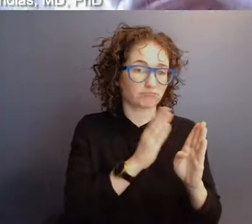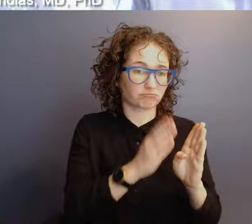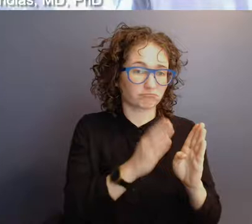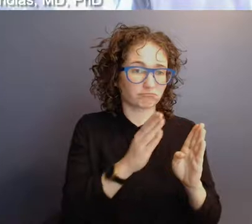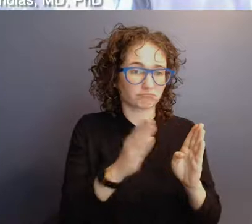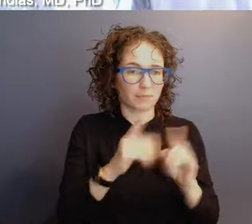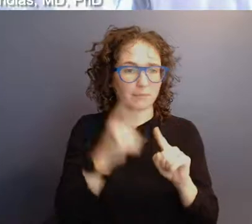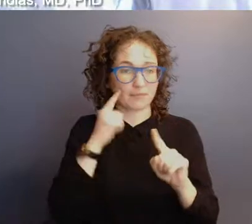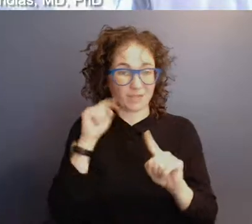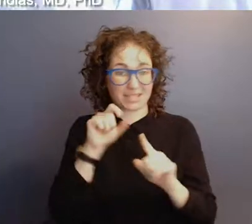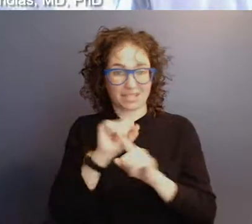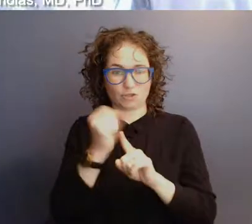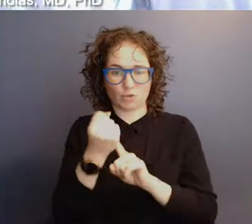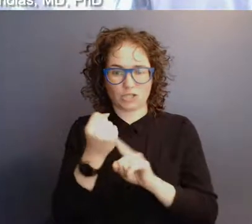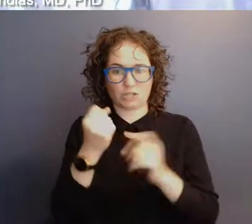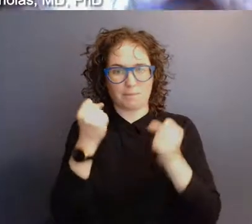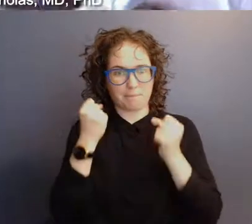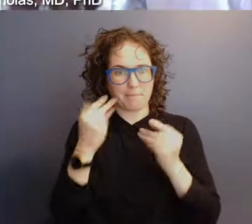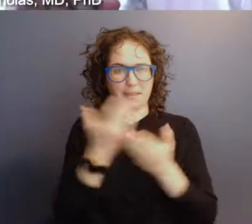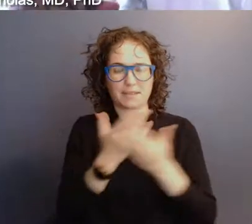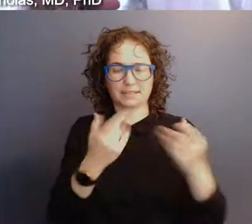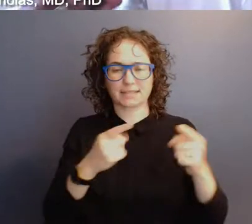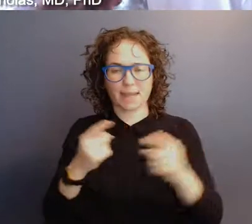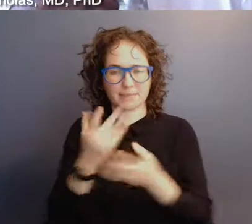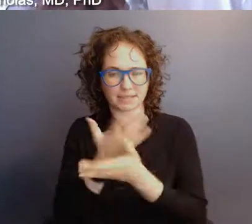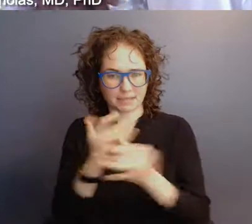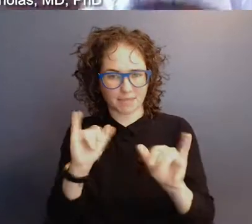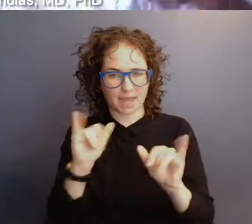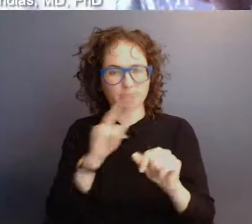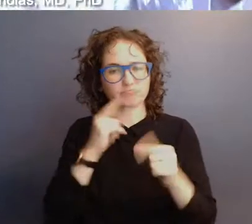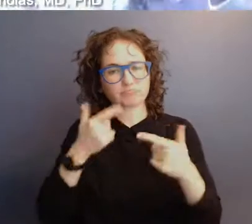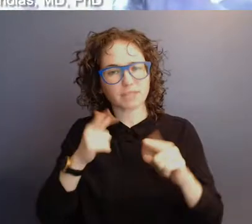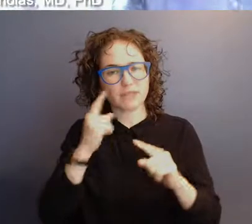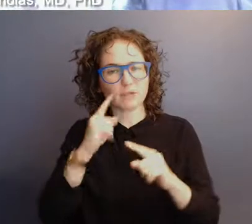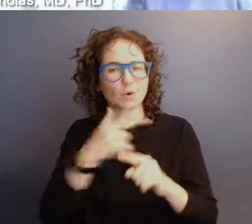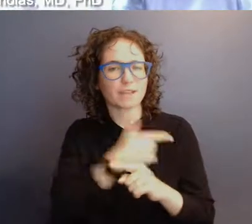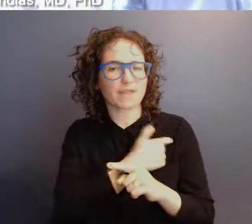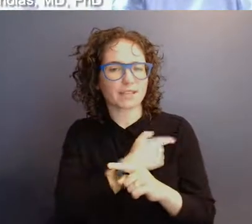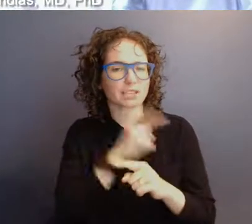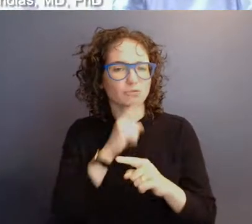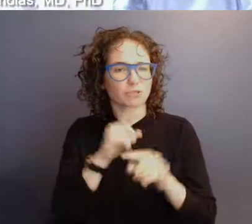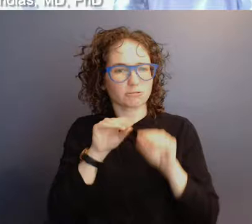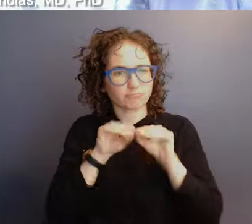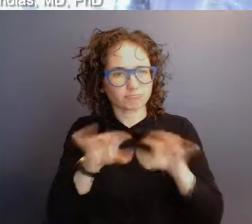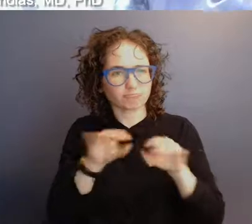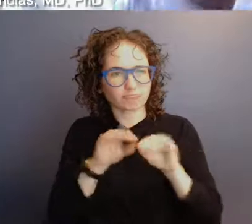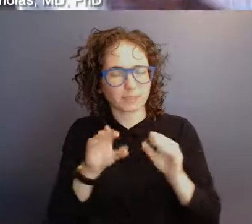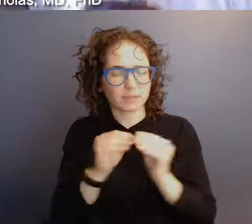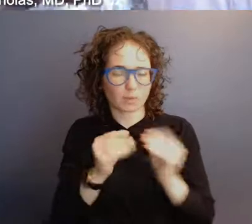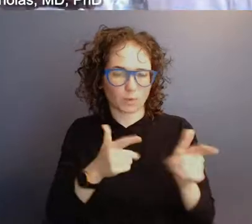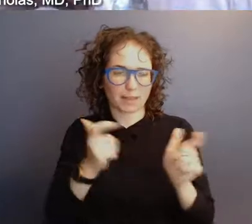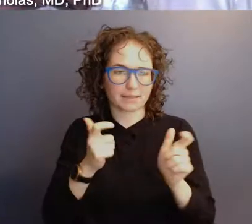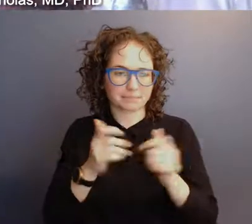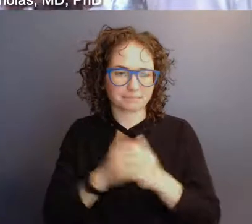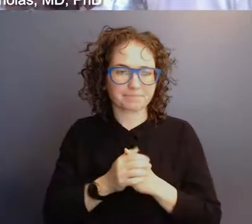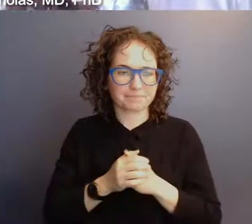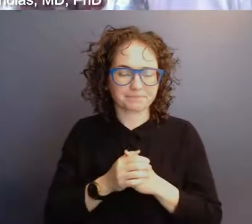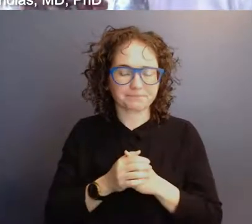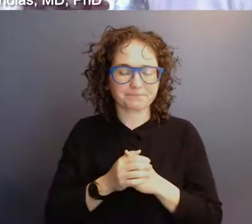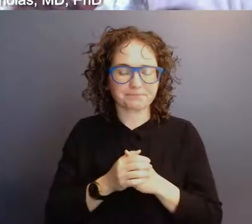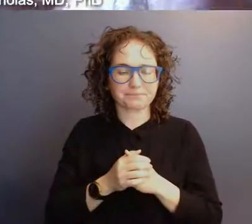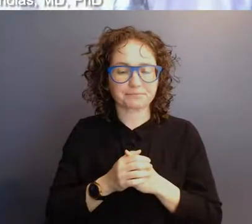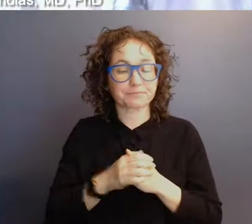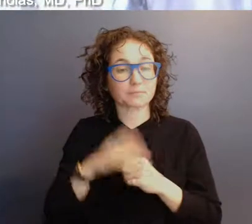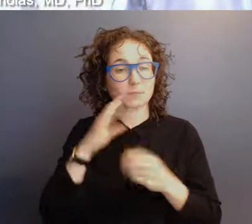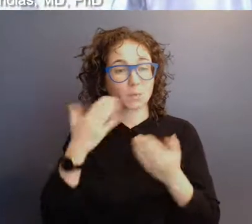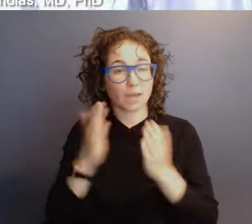lot of things were done at the same time, and that also allowed the vaccines to come to market more quickly. So I am gonna ask Dr.